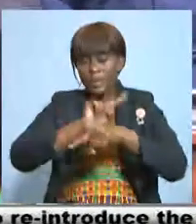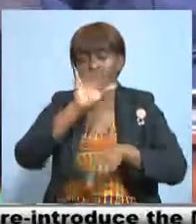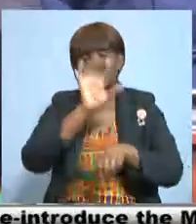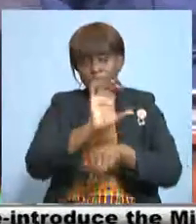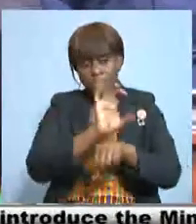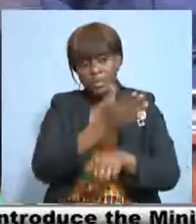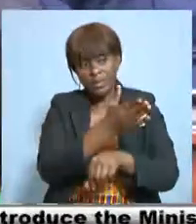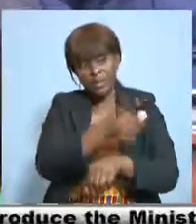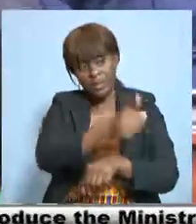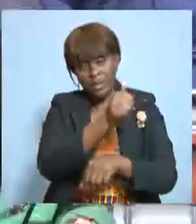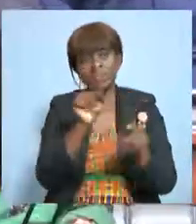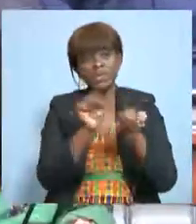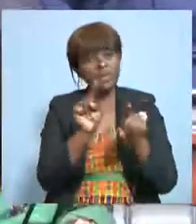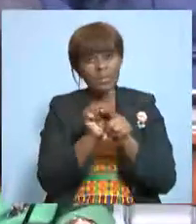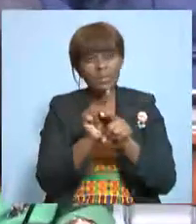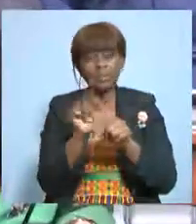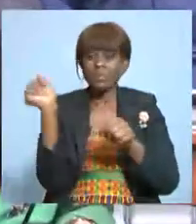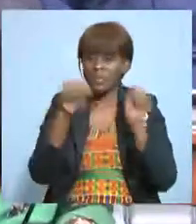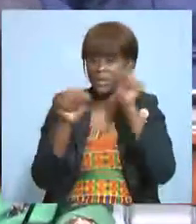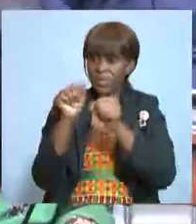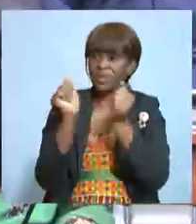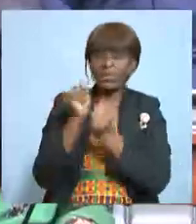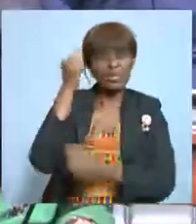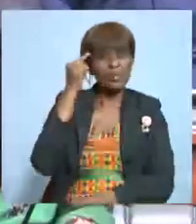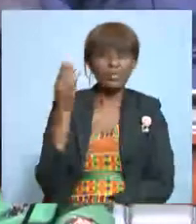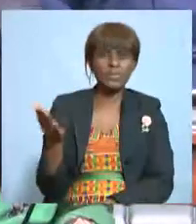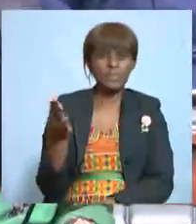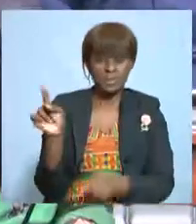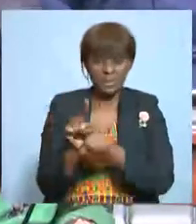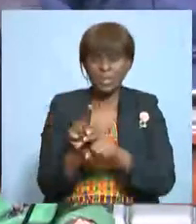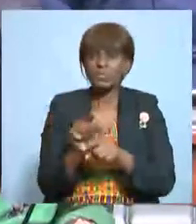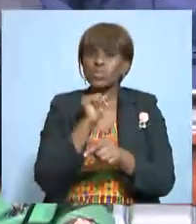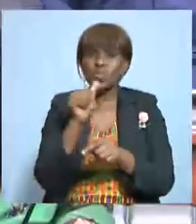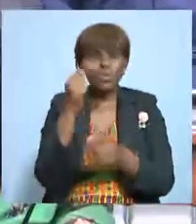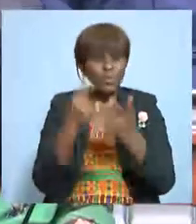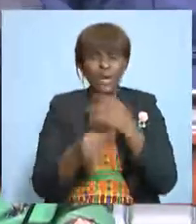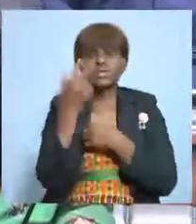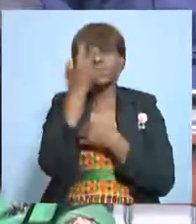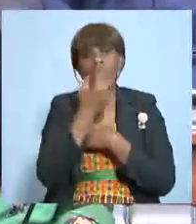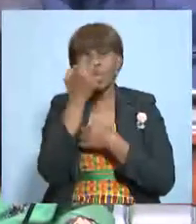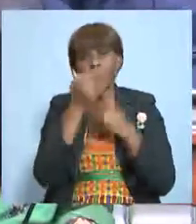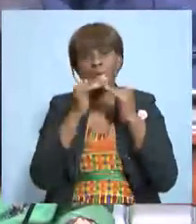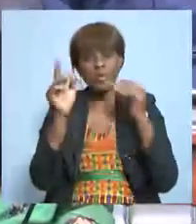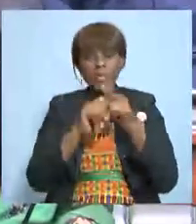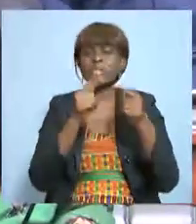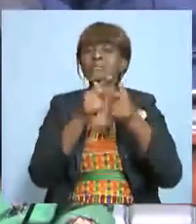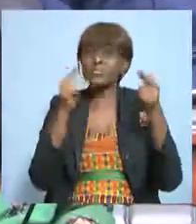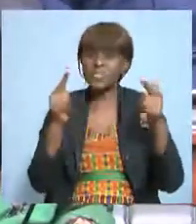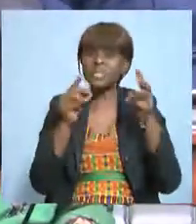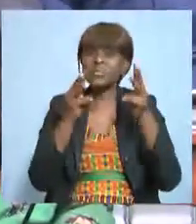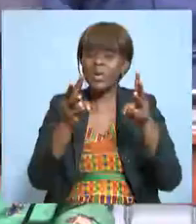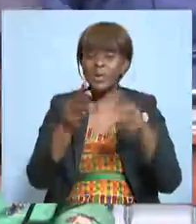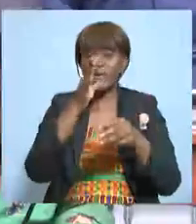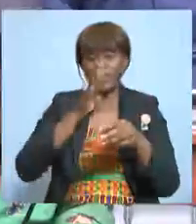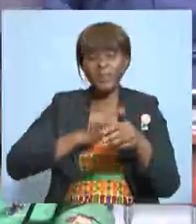church seemingly is fighting with government. And not at a very low level, at a very high level.